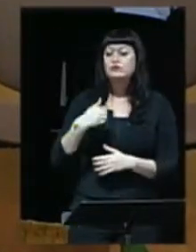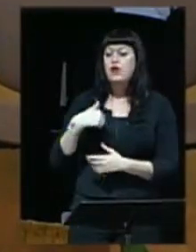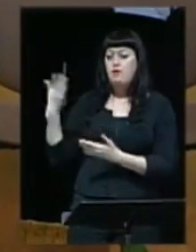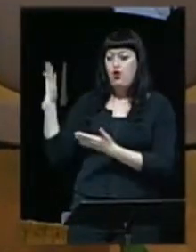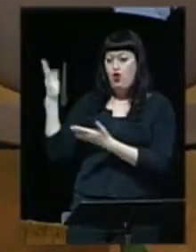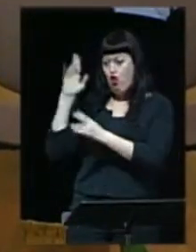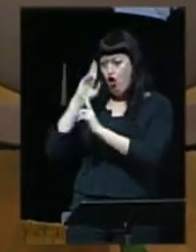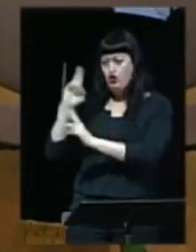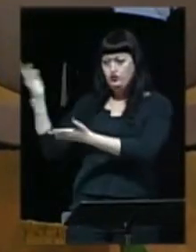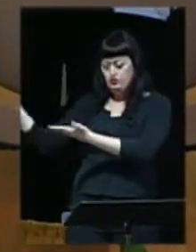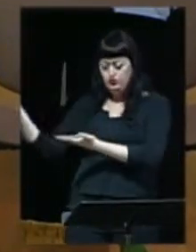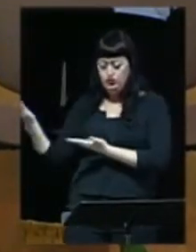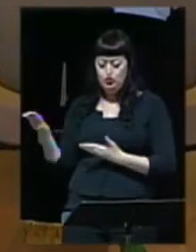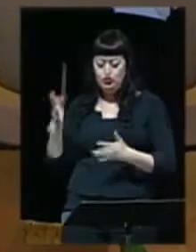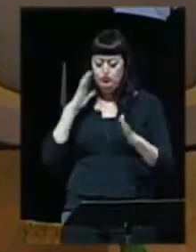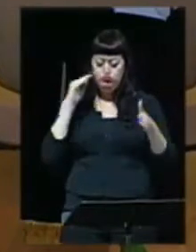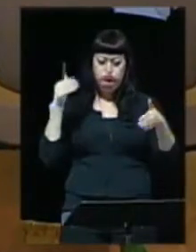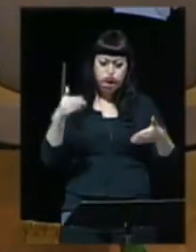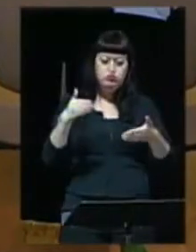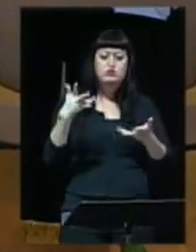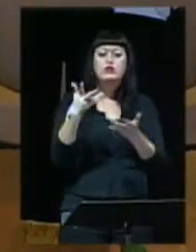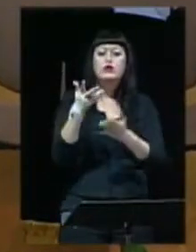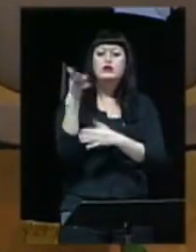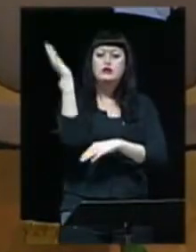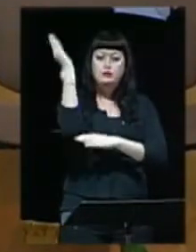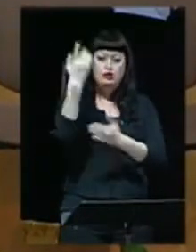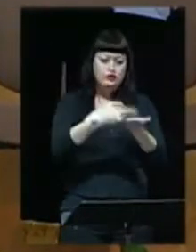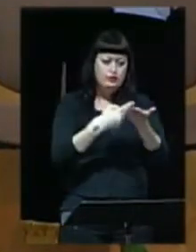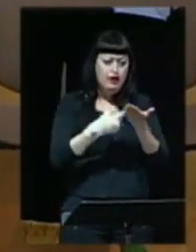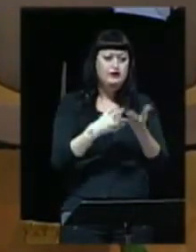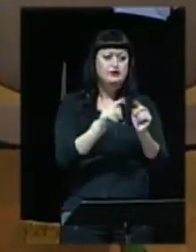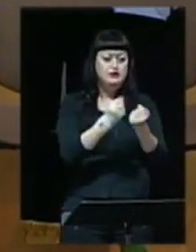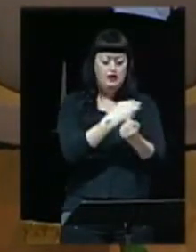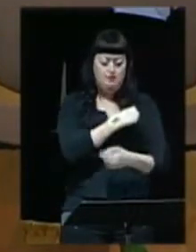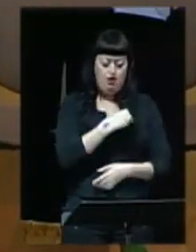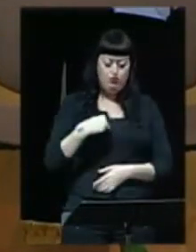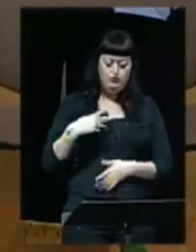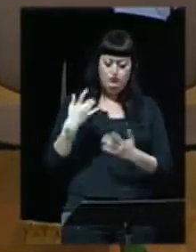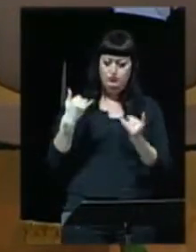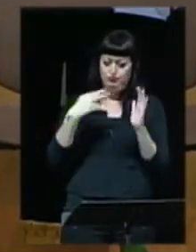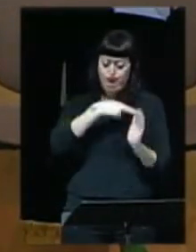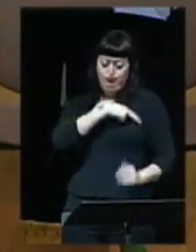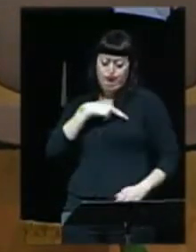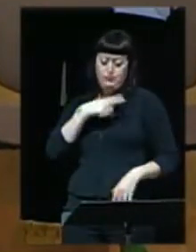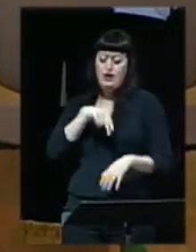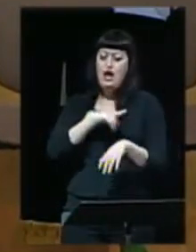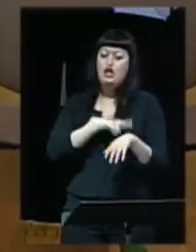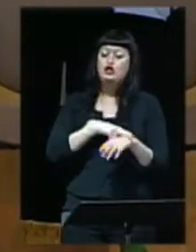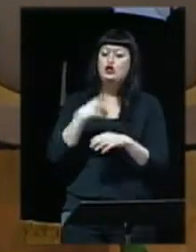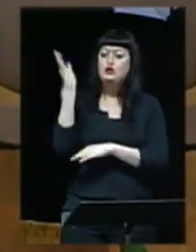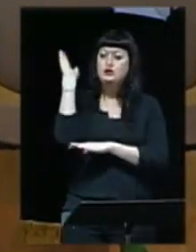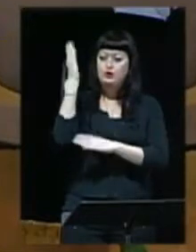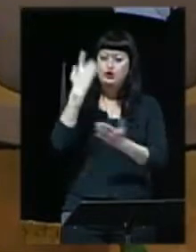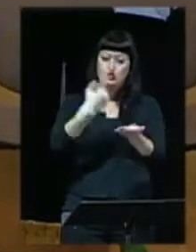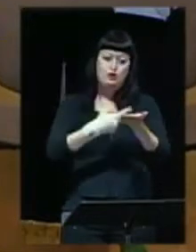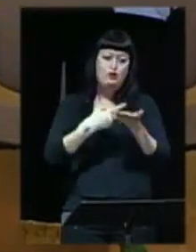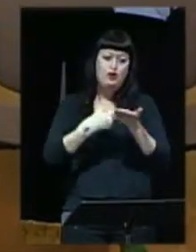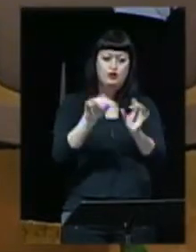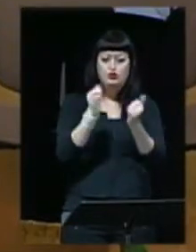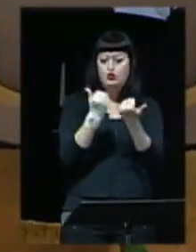to introduce a dedicated speech and debate team member who was recognized this year with the National Speech and Debate